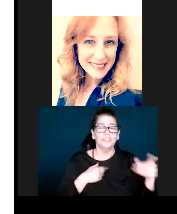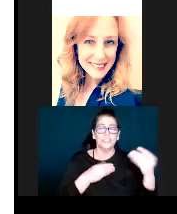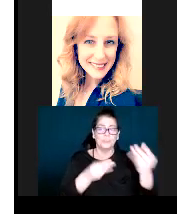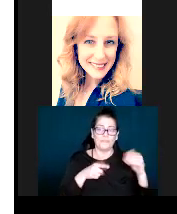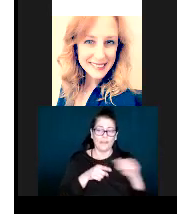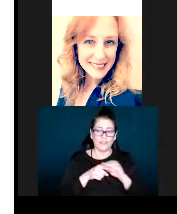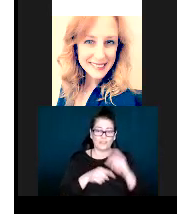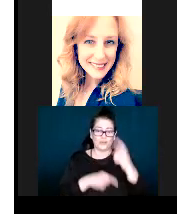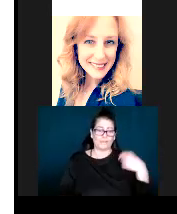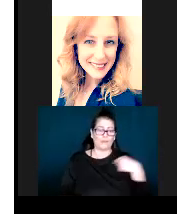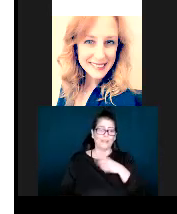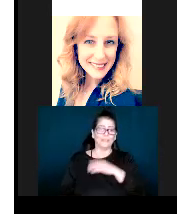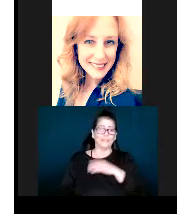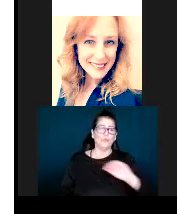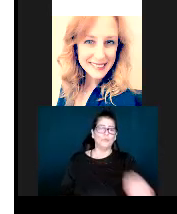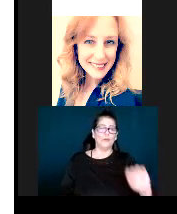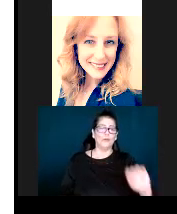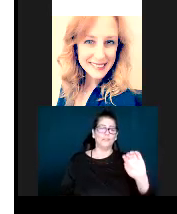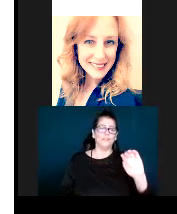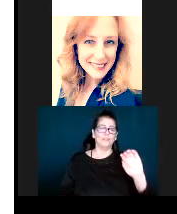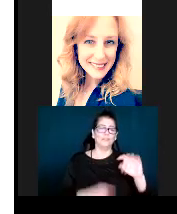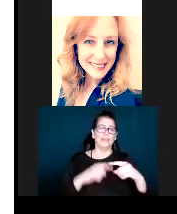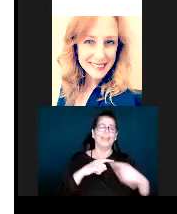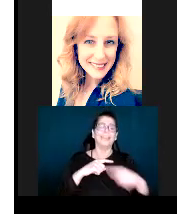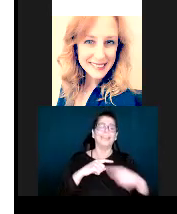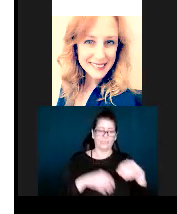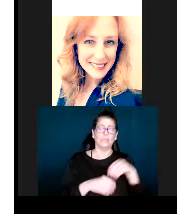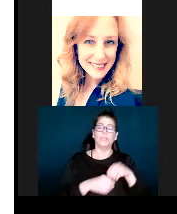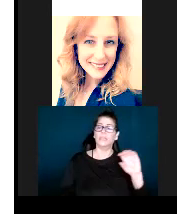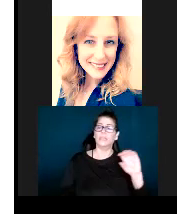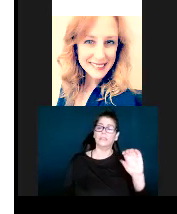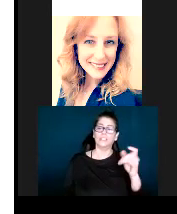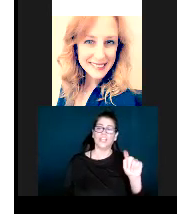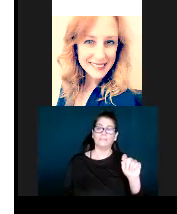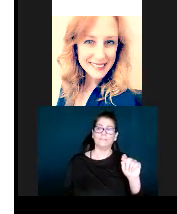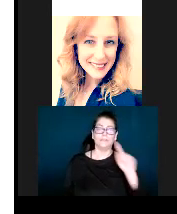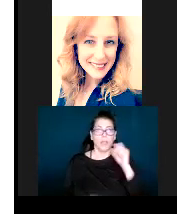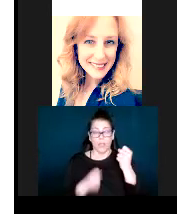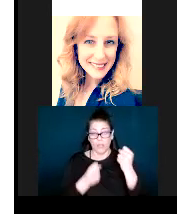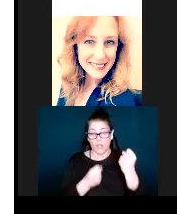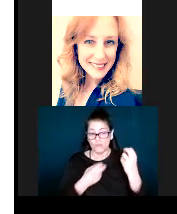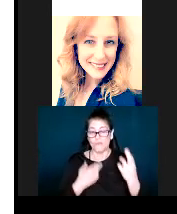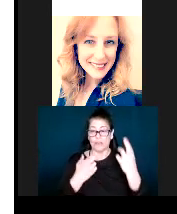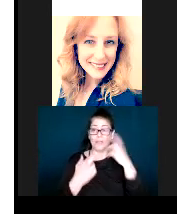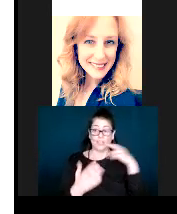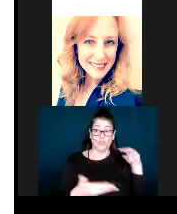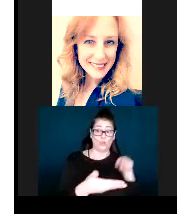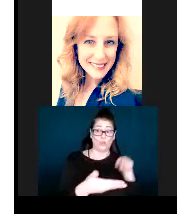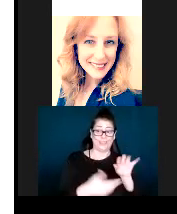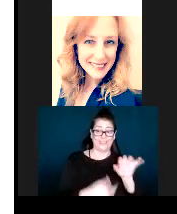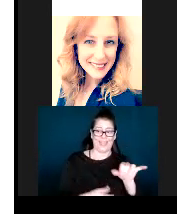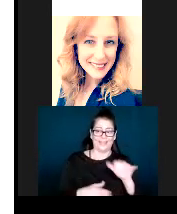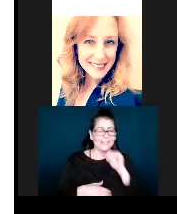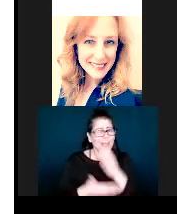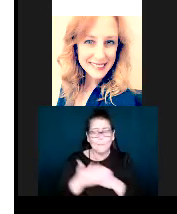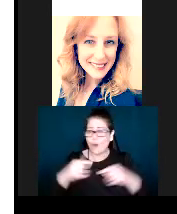you get the link for that hospital-based advocacy program. And I highly recommend reviewing it. It's not part of